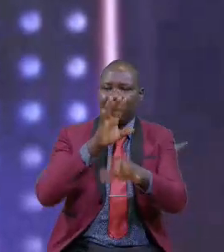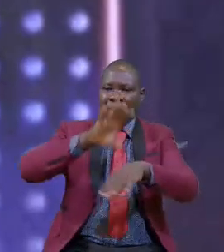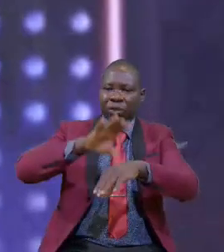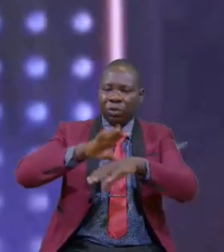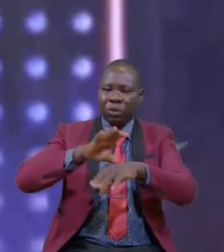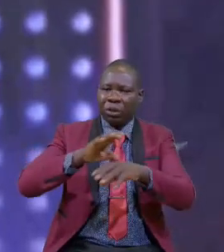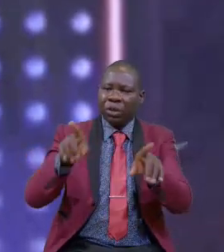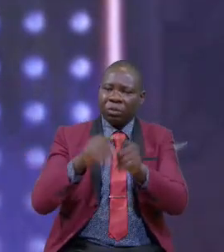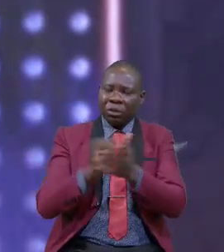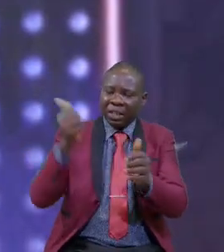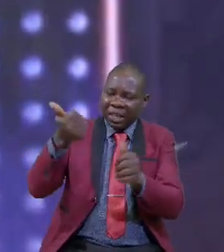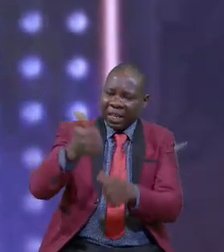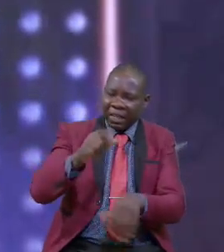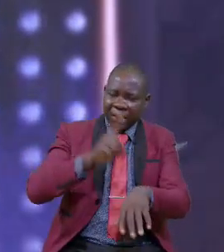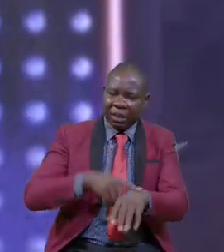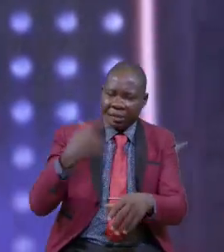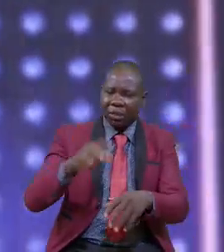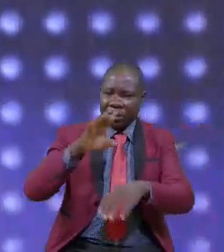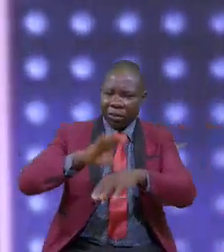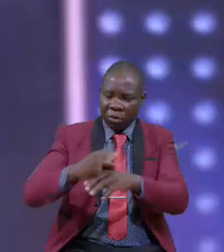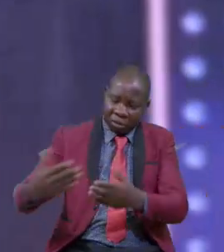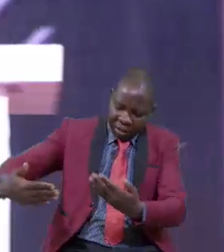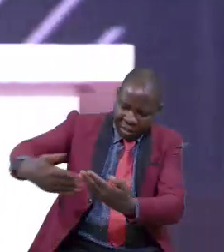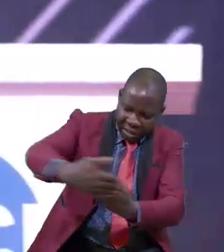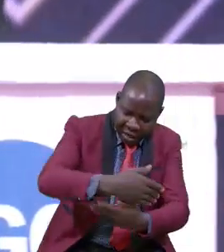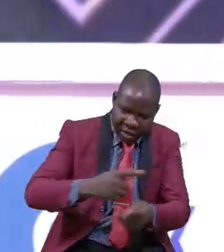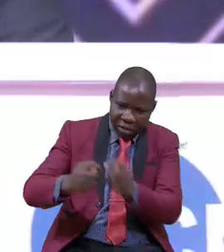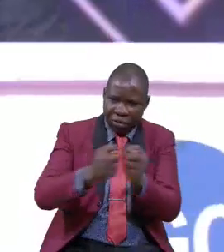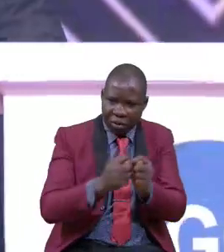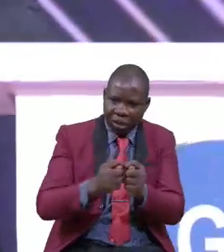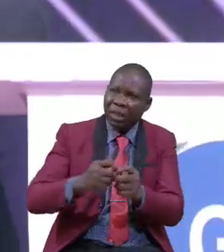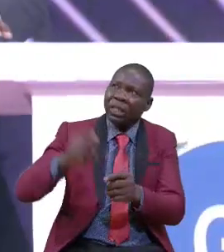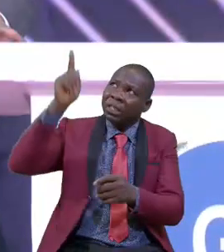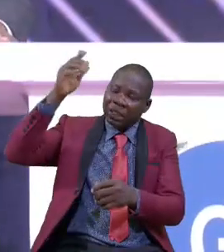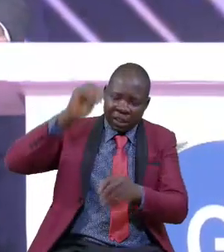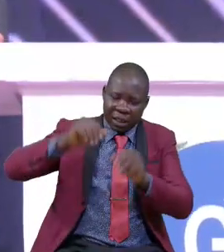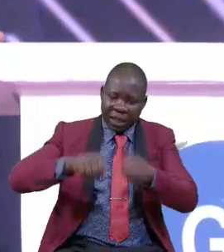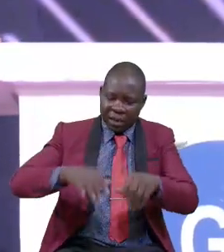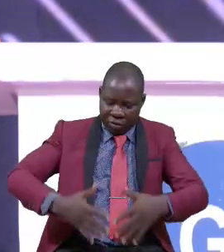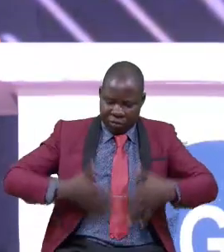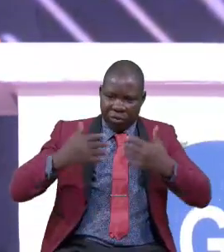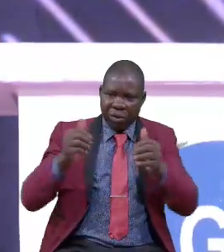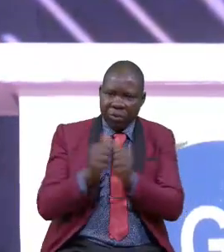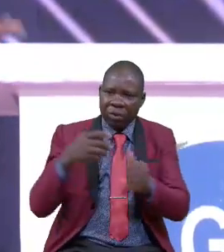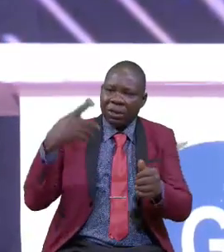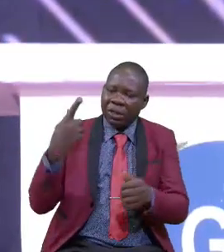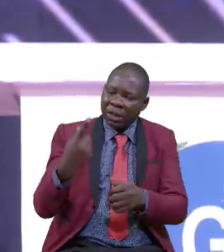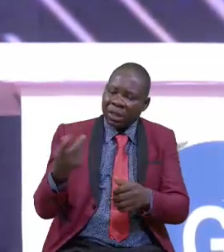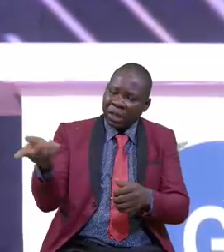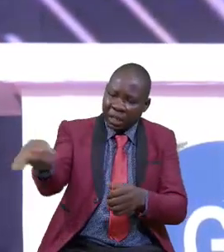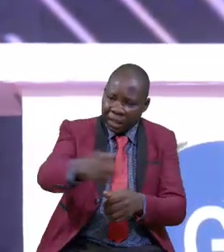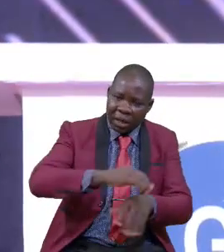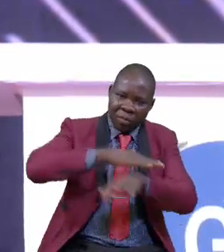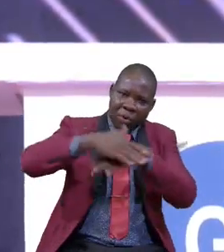dwells in that assembly, in that church. He can dwell in a whole denomination. He dwells among us.